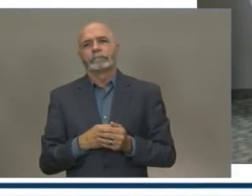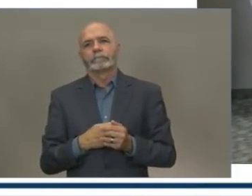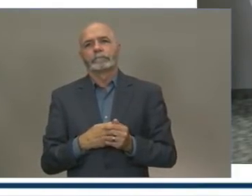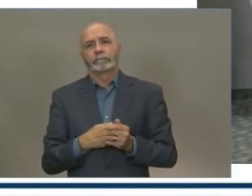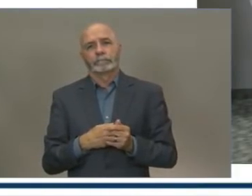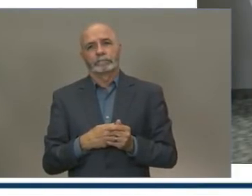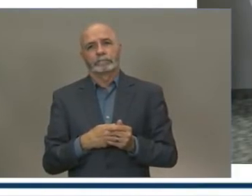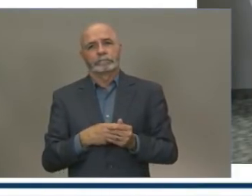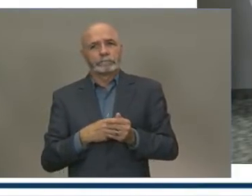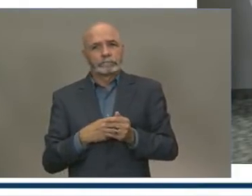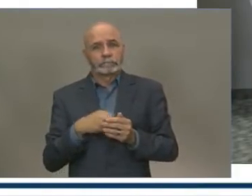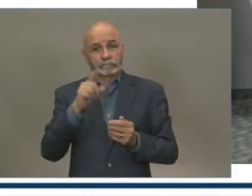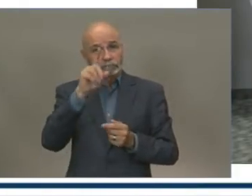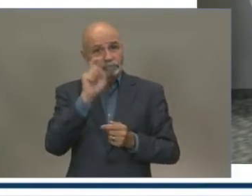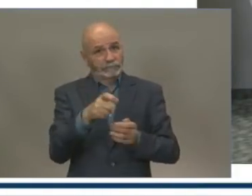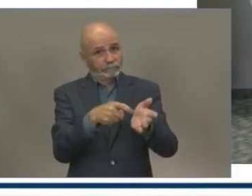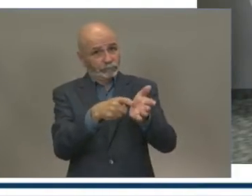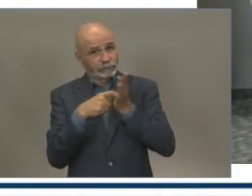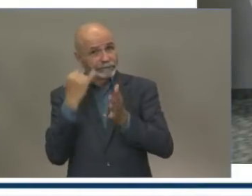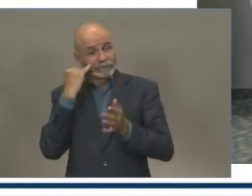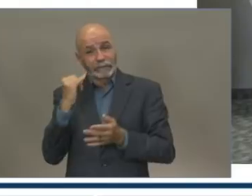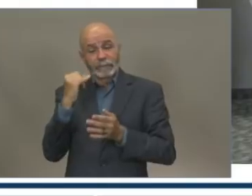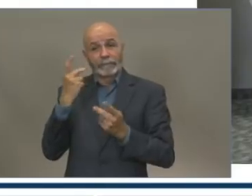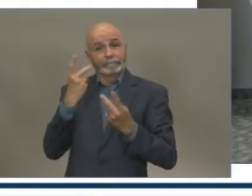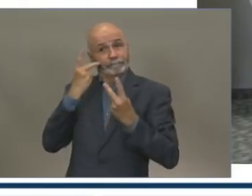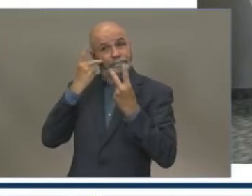before the staff who are there every day have to be